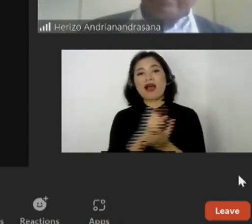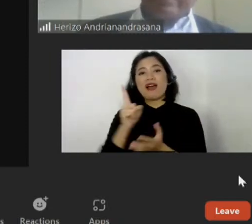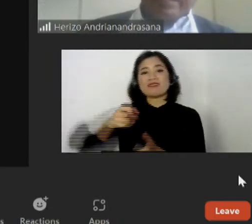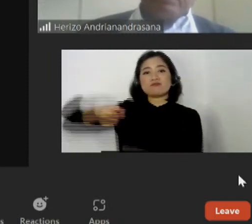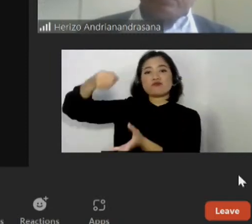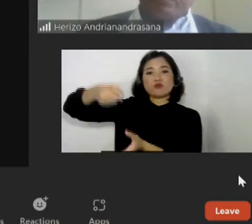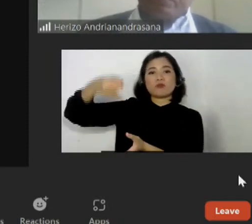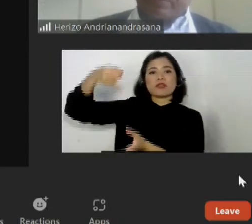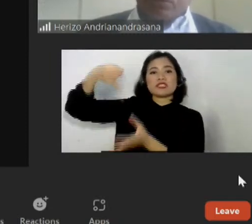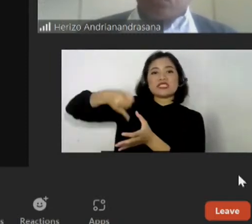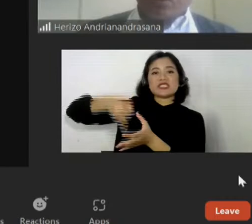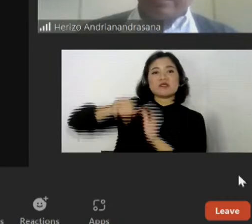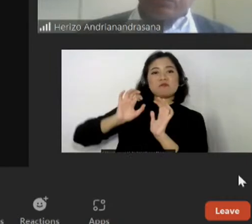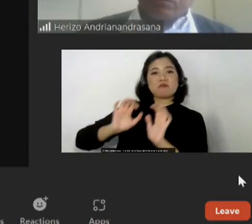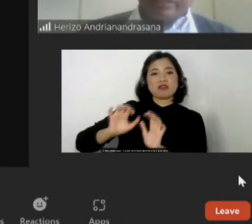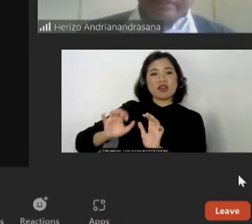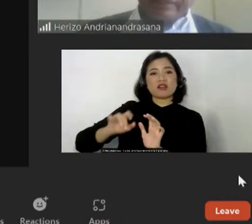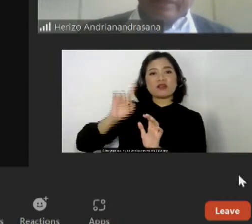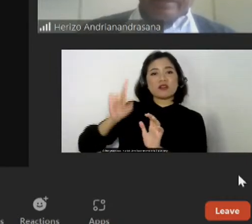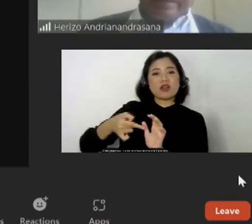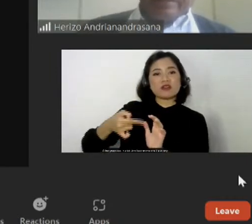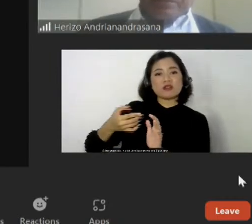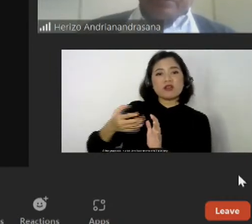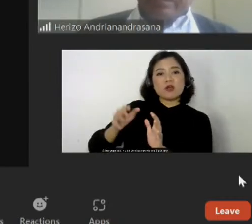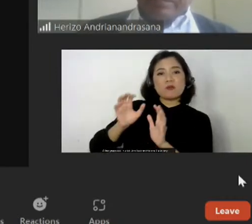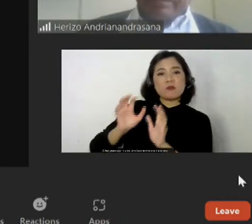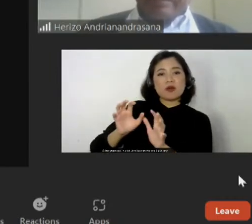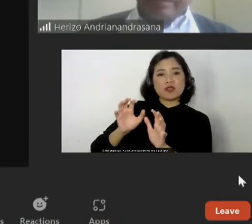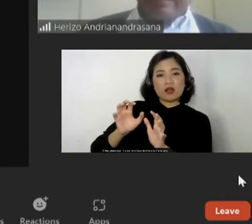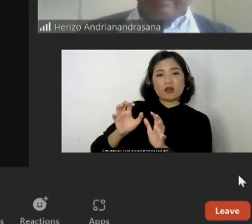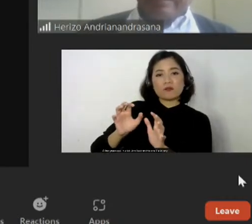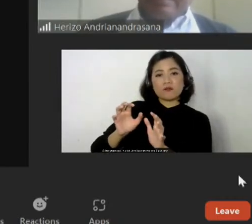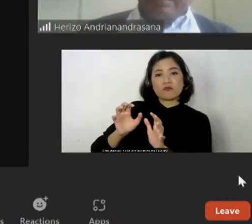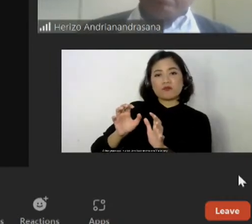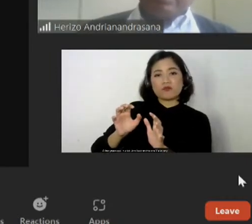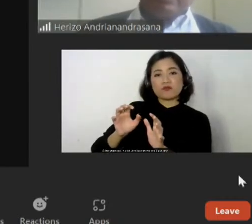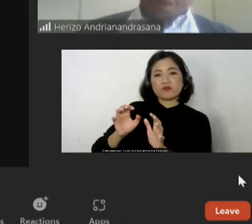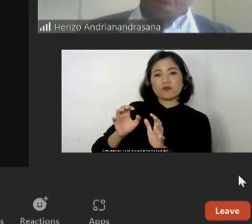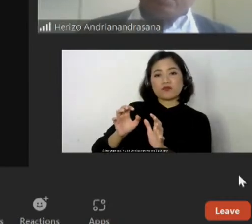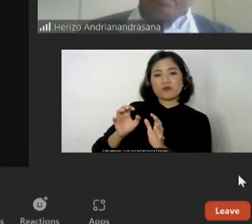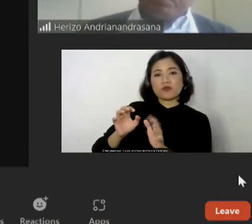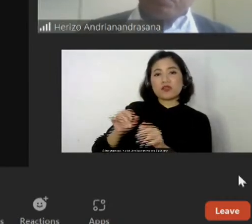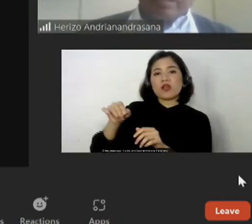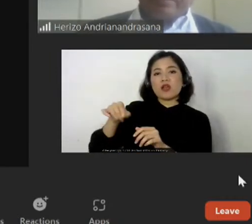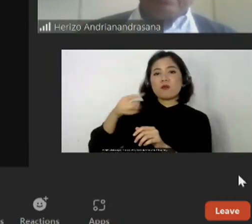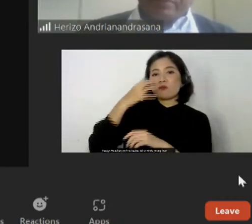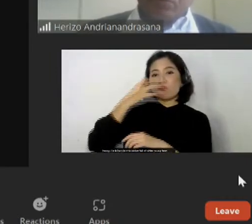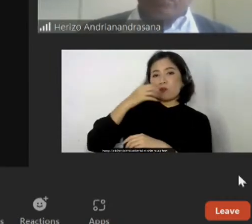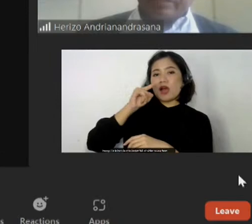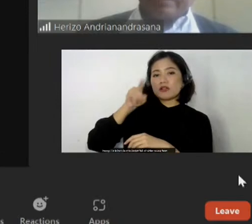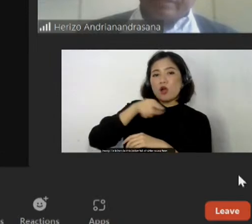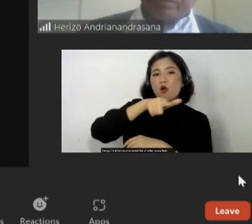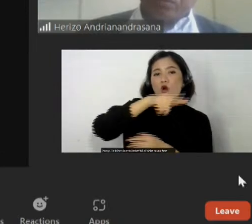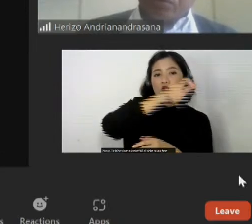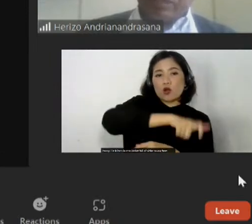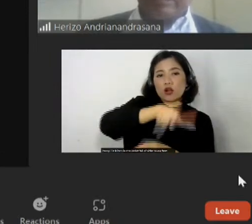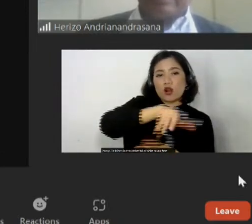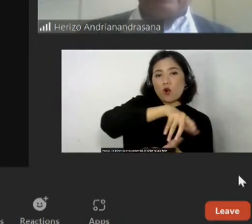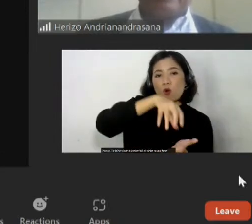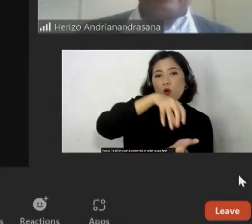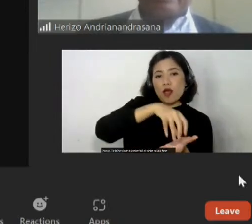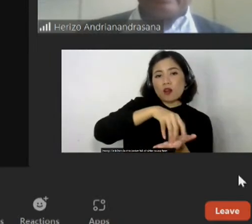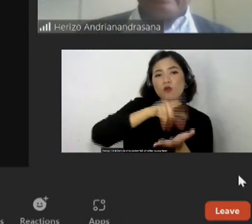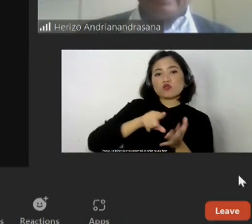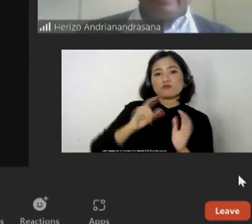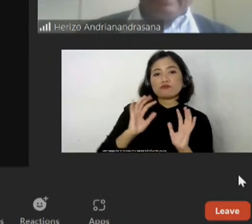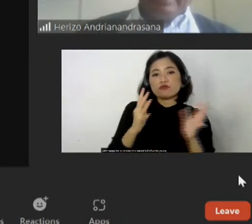of wild yam from the good quality forest. So that means it is important for local people to have the forest in good